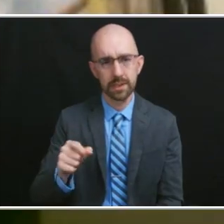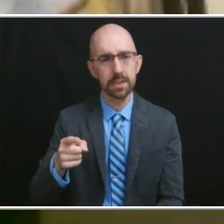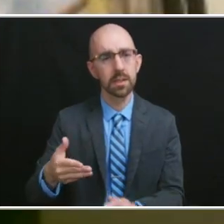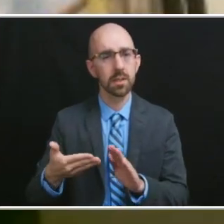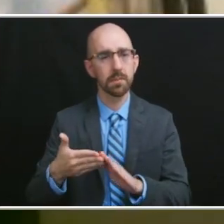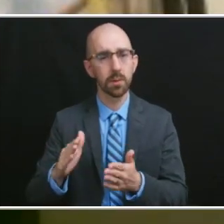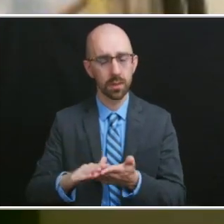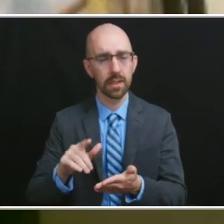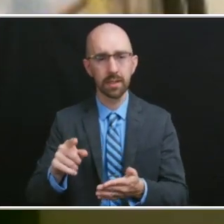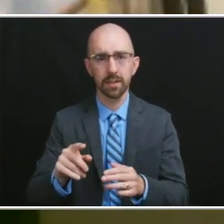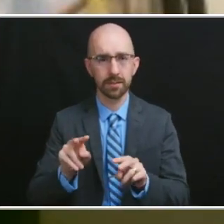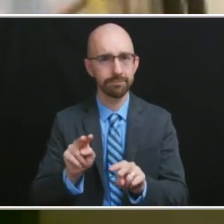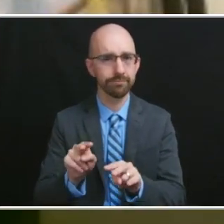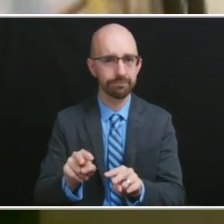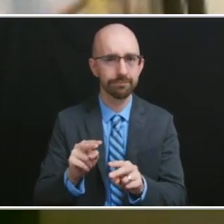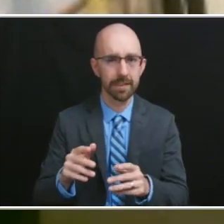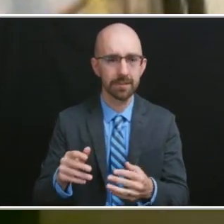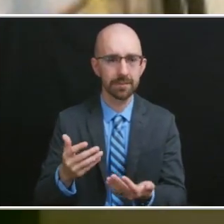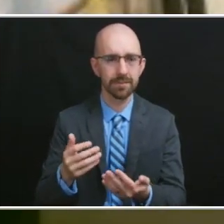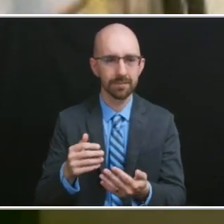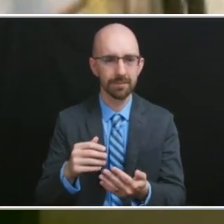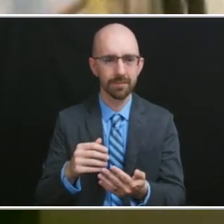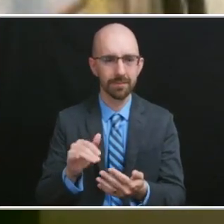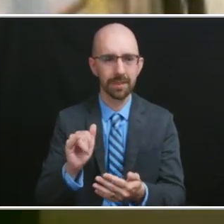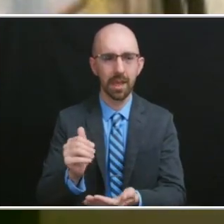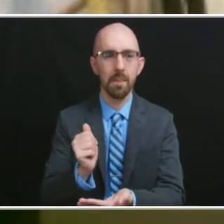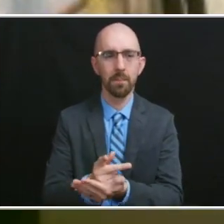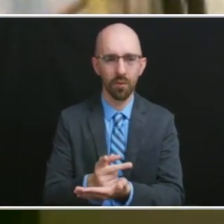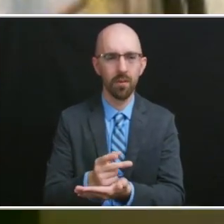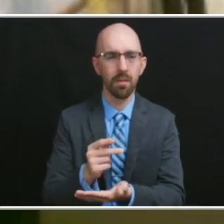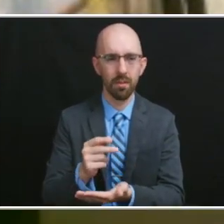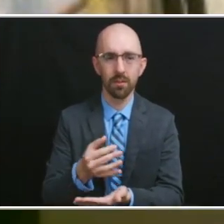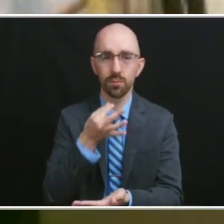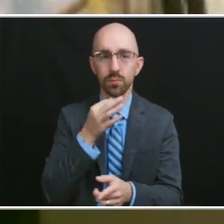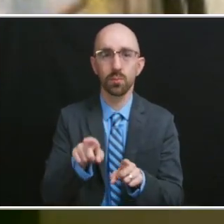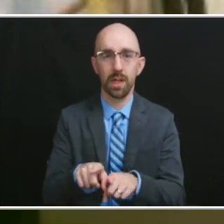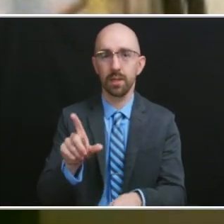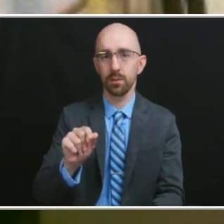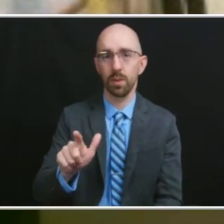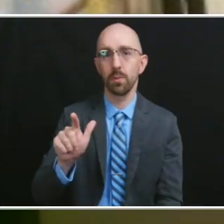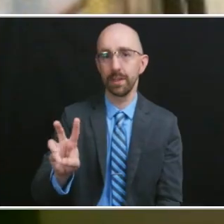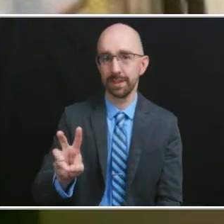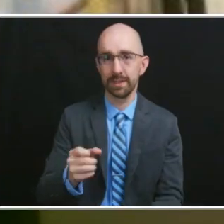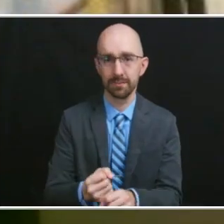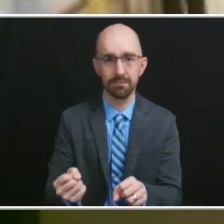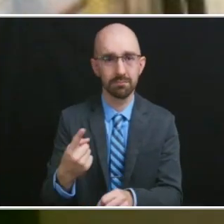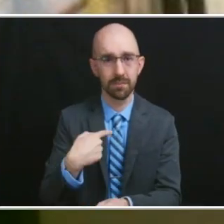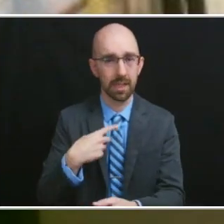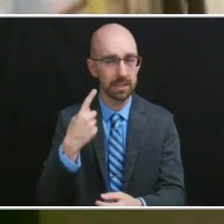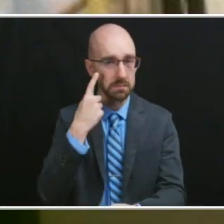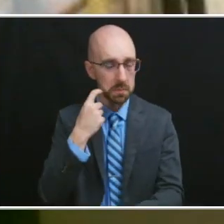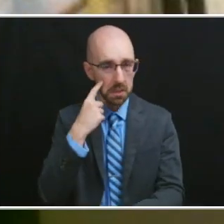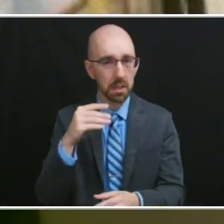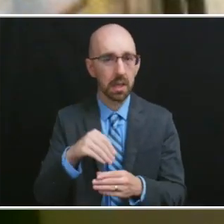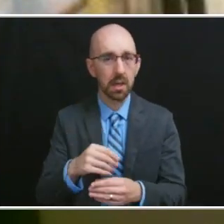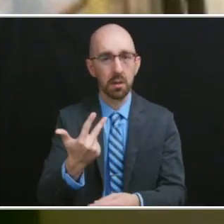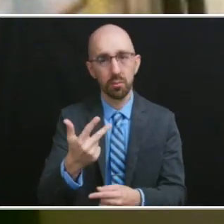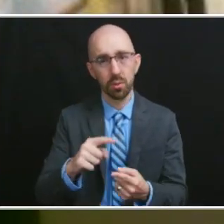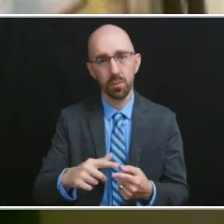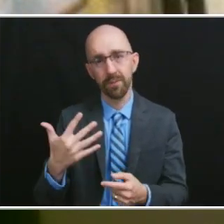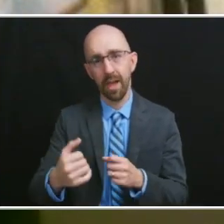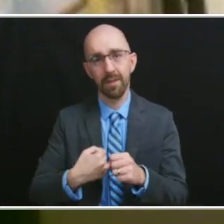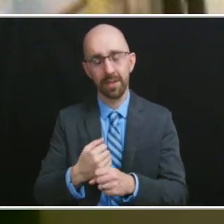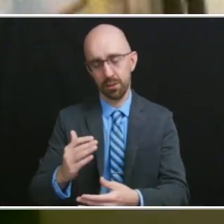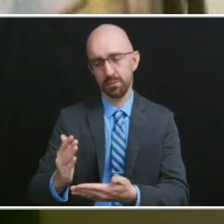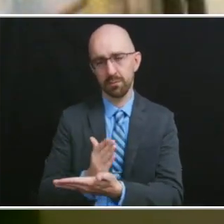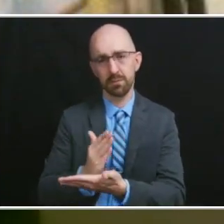is anxiously anticipating FDA approvals as early as 2026. And I suspect that within 3 to 5 years, the